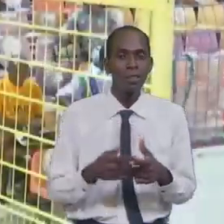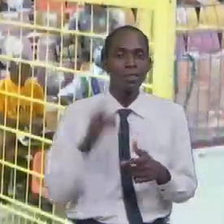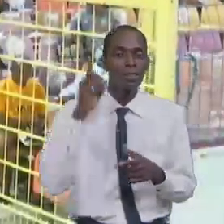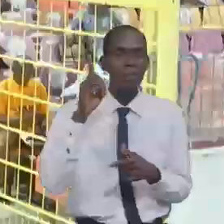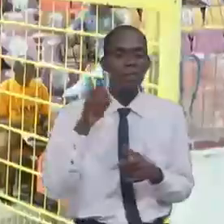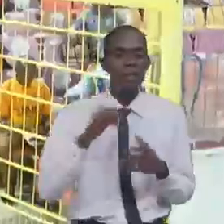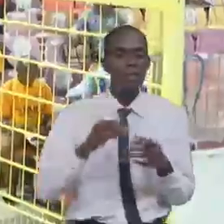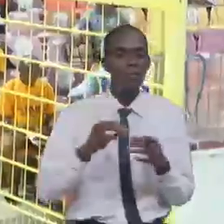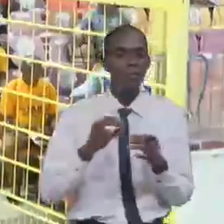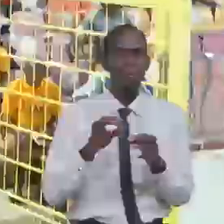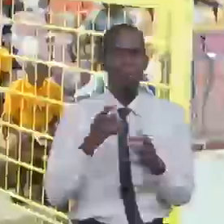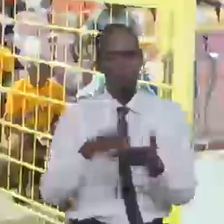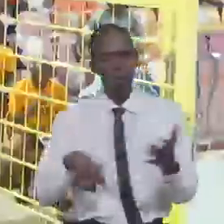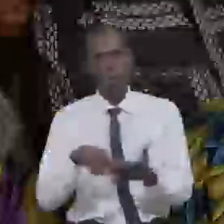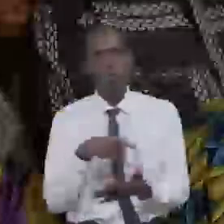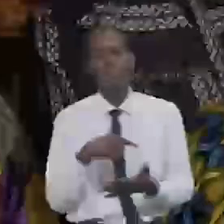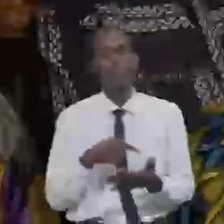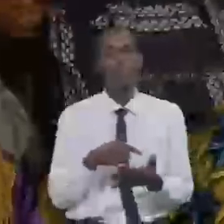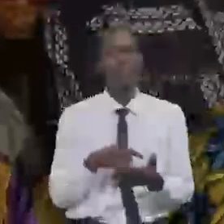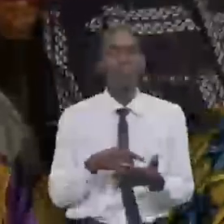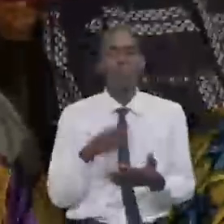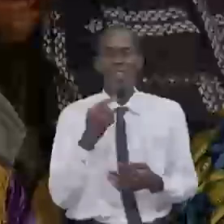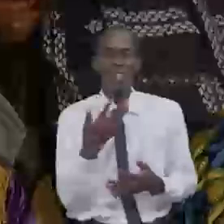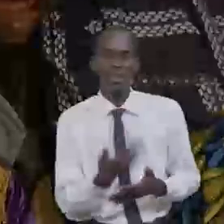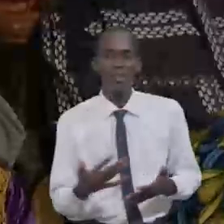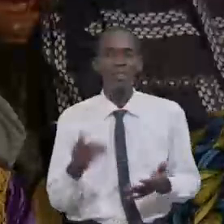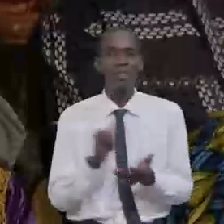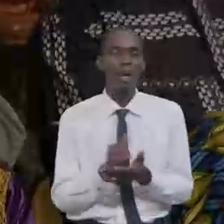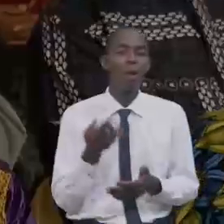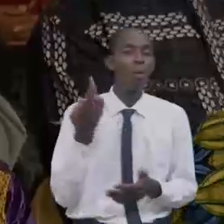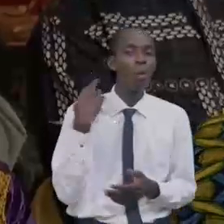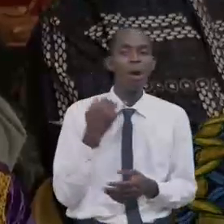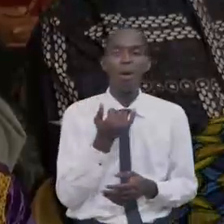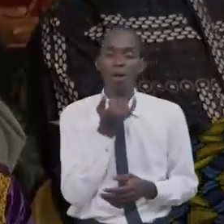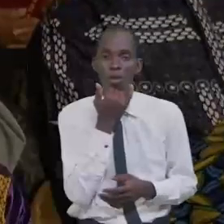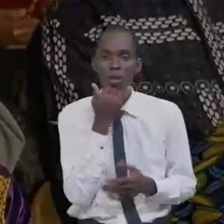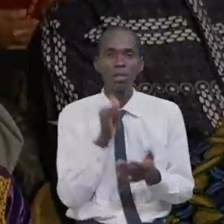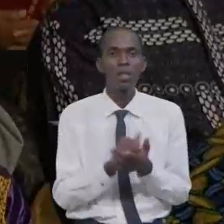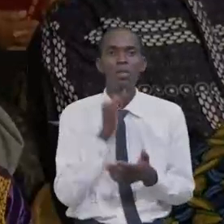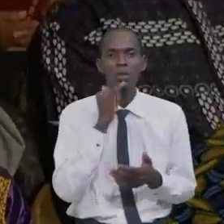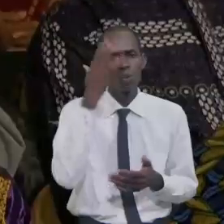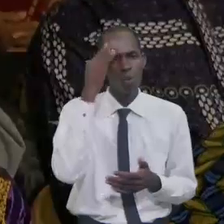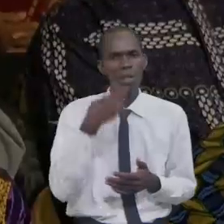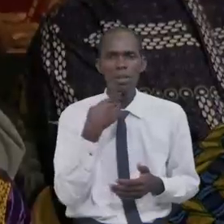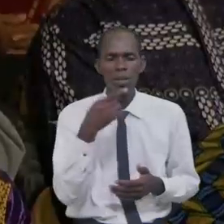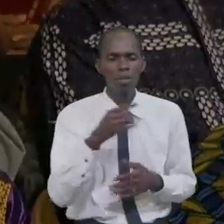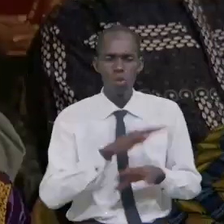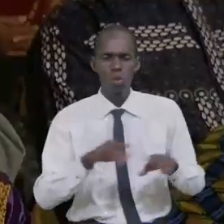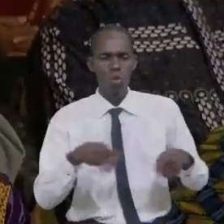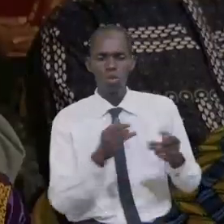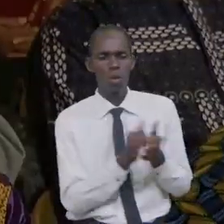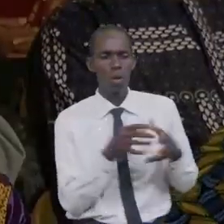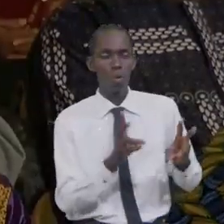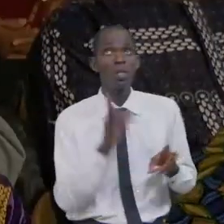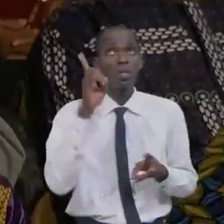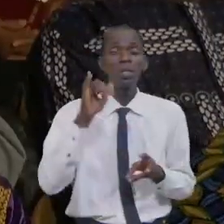means he corrects the things that were wrong. That's why he says, don't go that way, it's mending you.